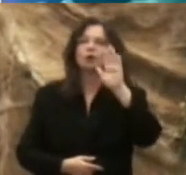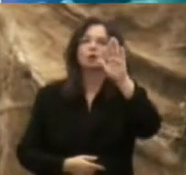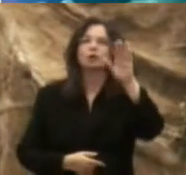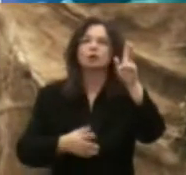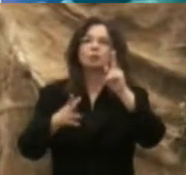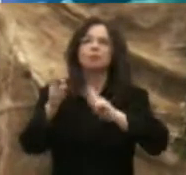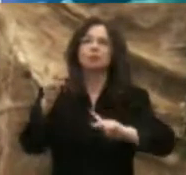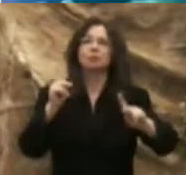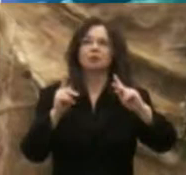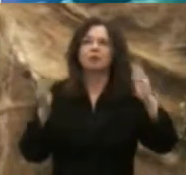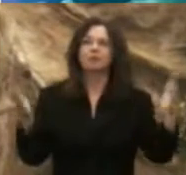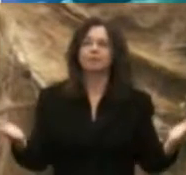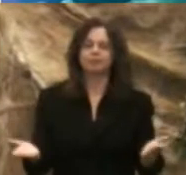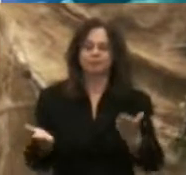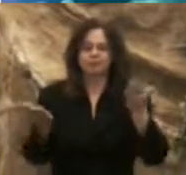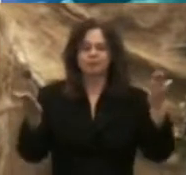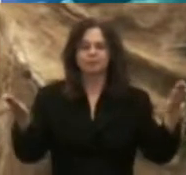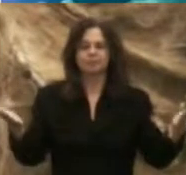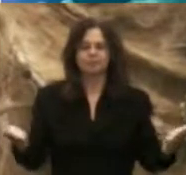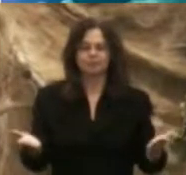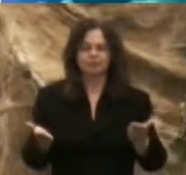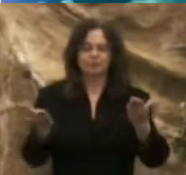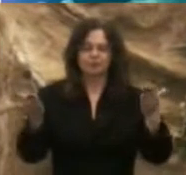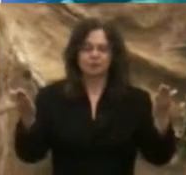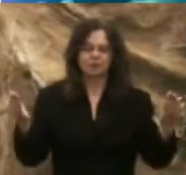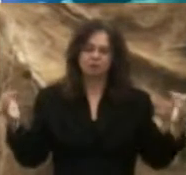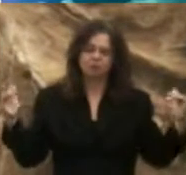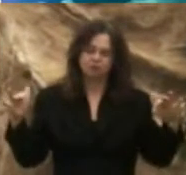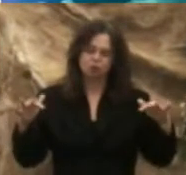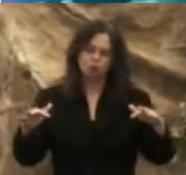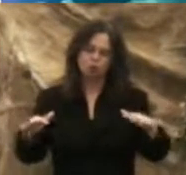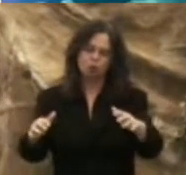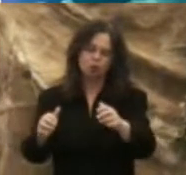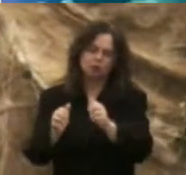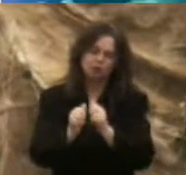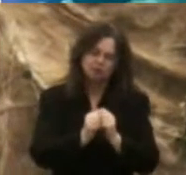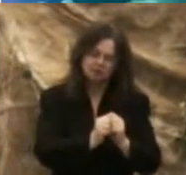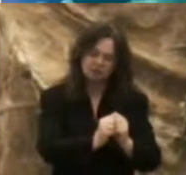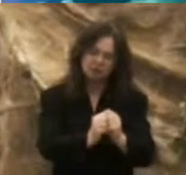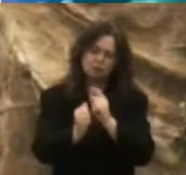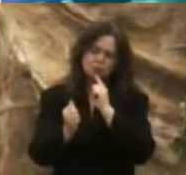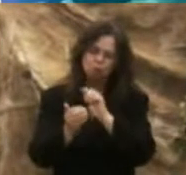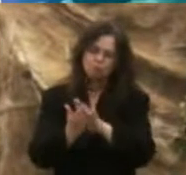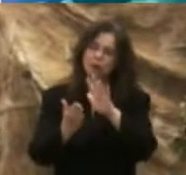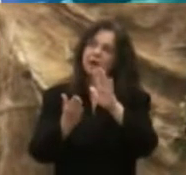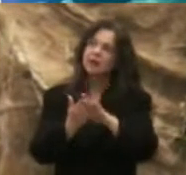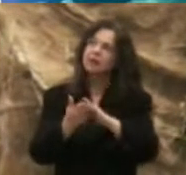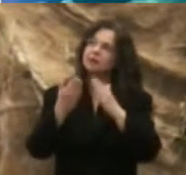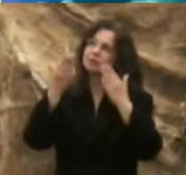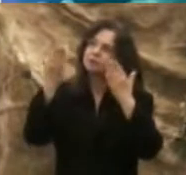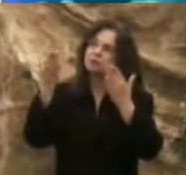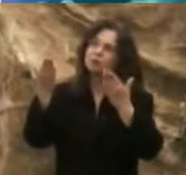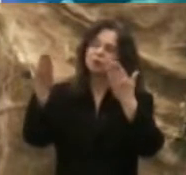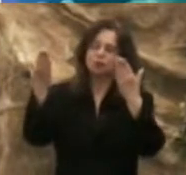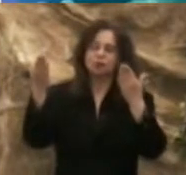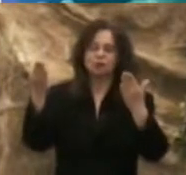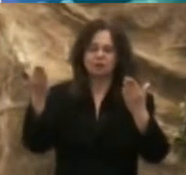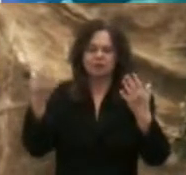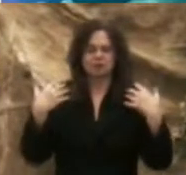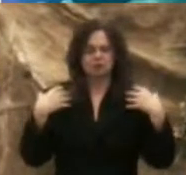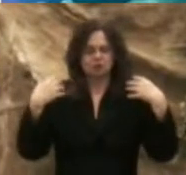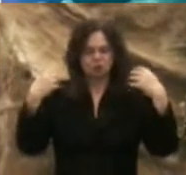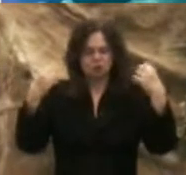people here who have come to give you praise, For the strength to live